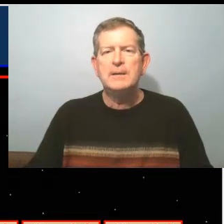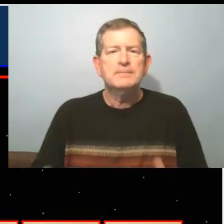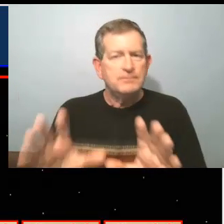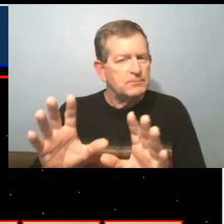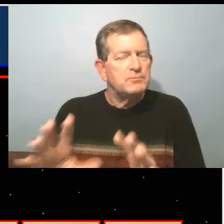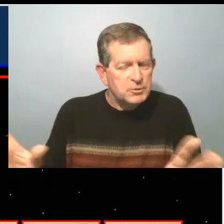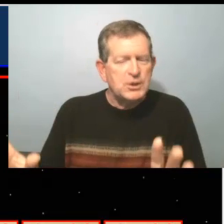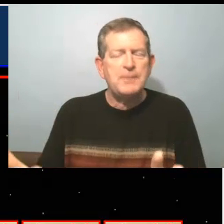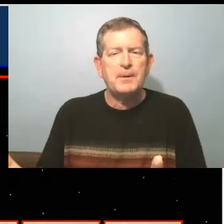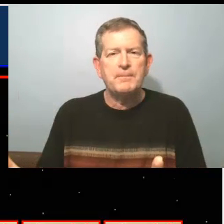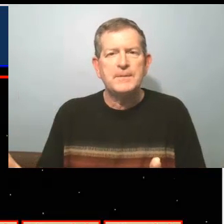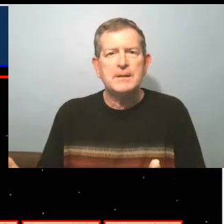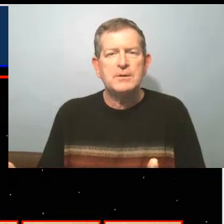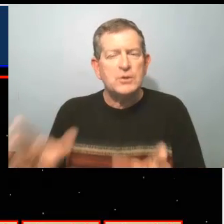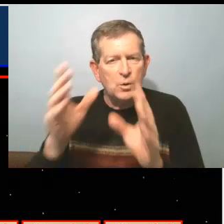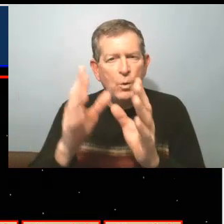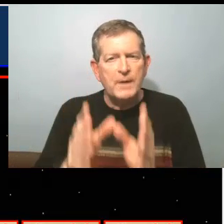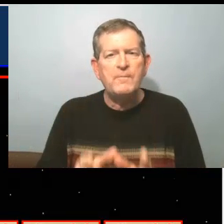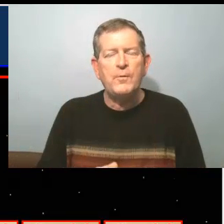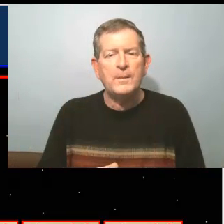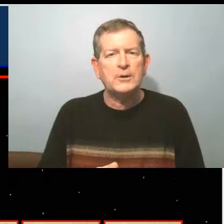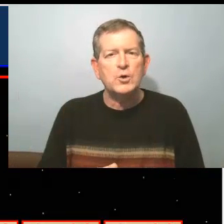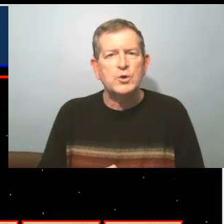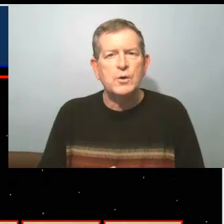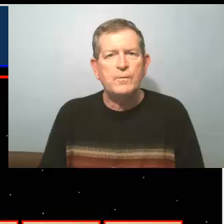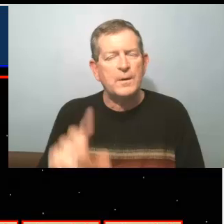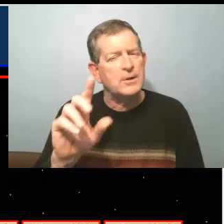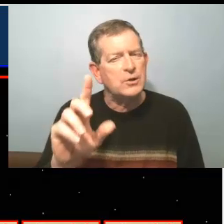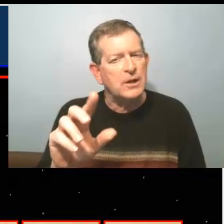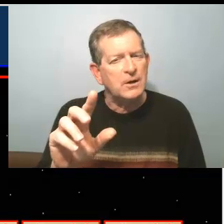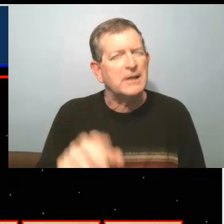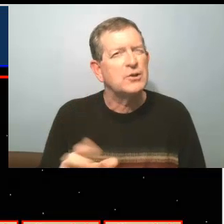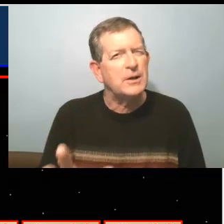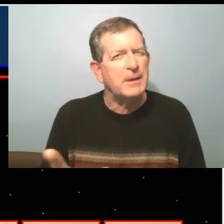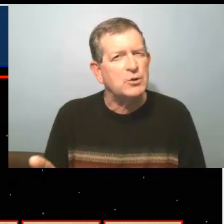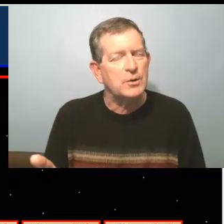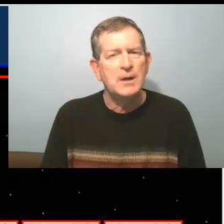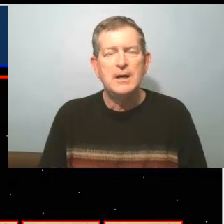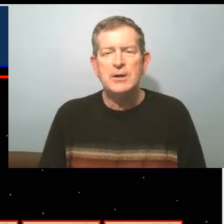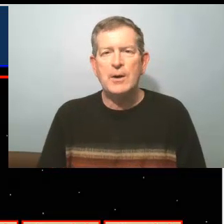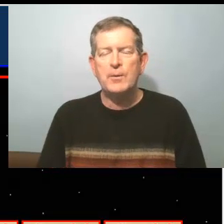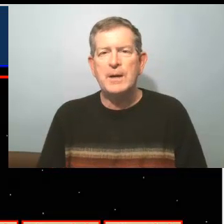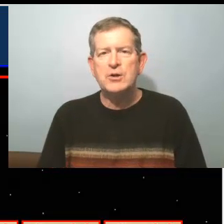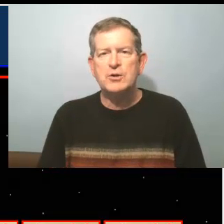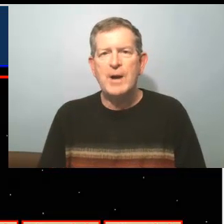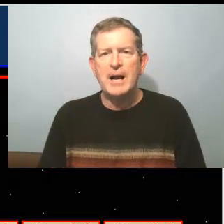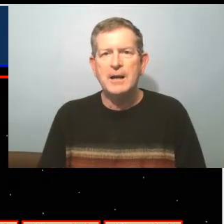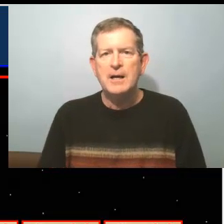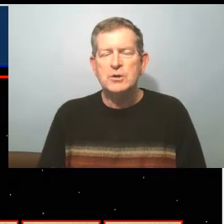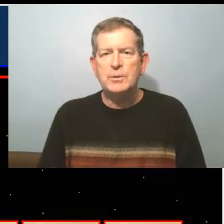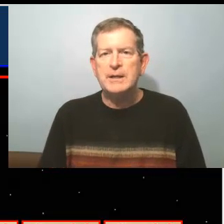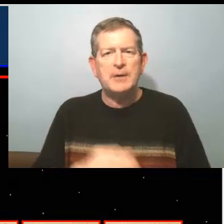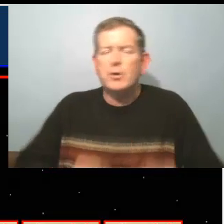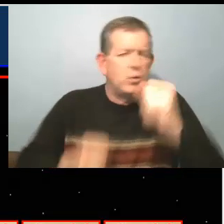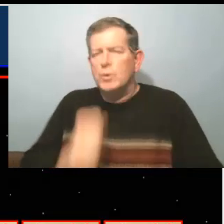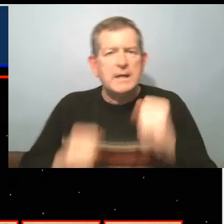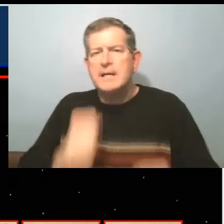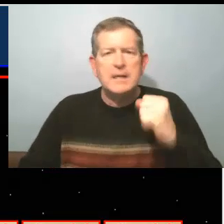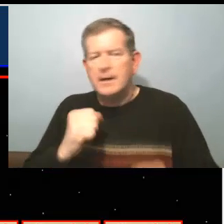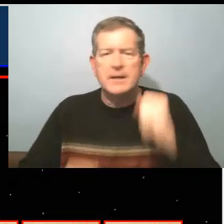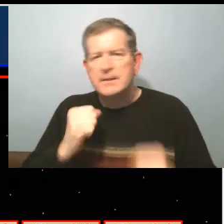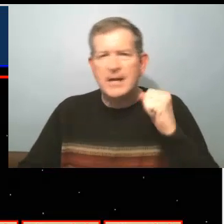point, skip them. Just do one form, like the je form, and click and make sure you're on the right track. So when you get down